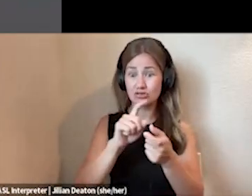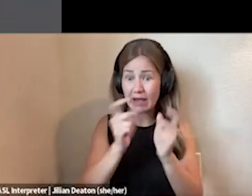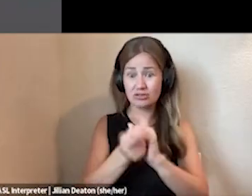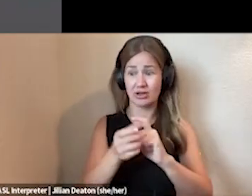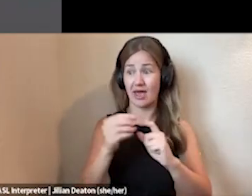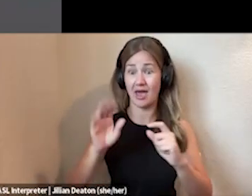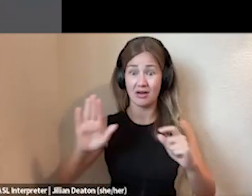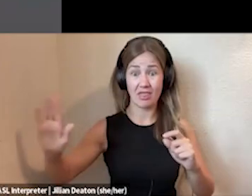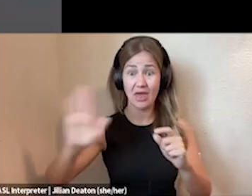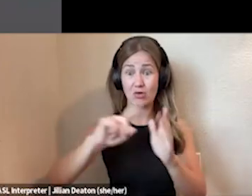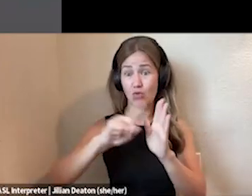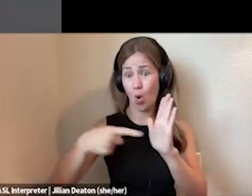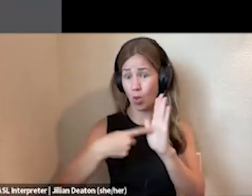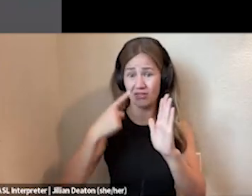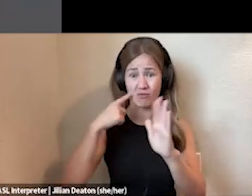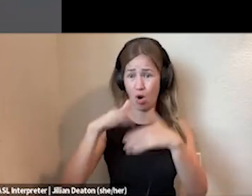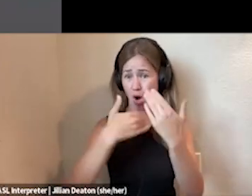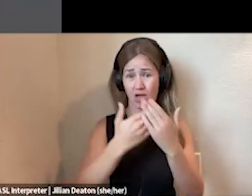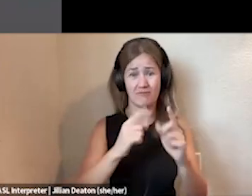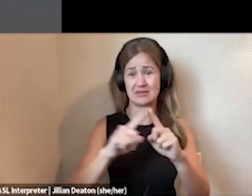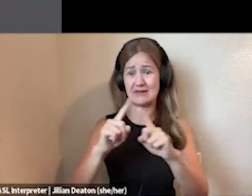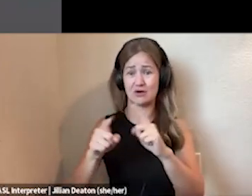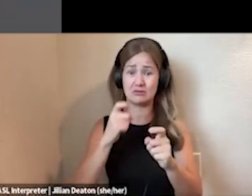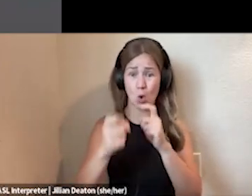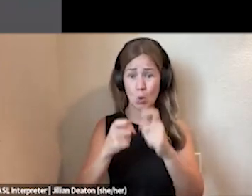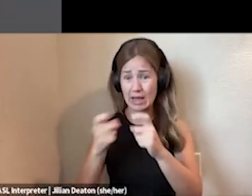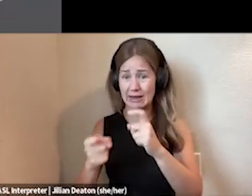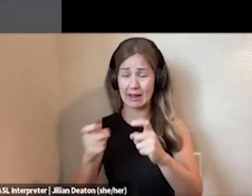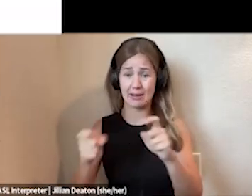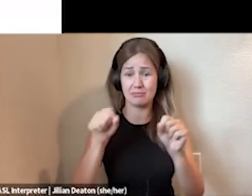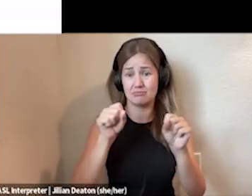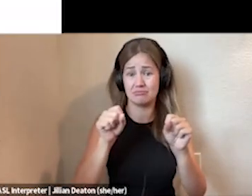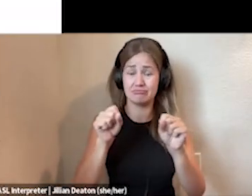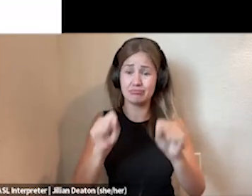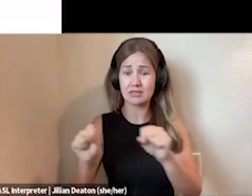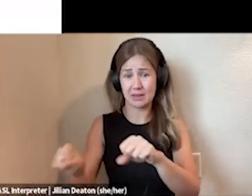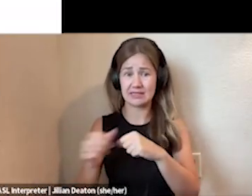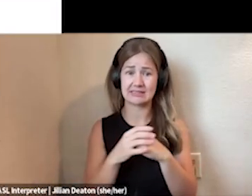of these activities. Next slide, please.